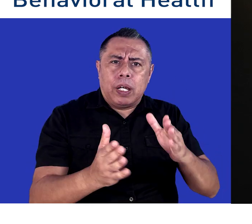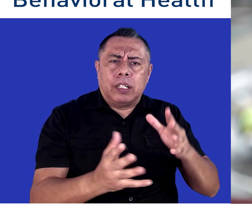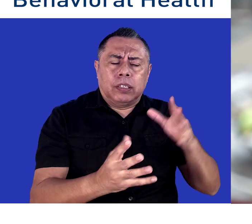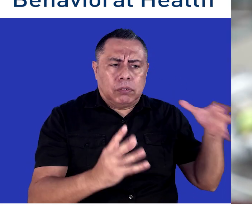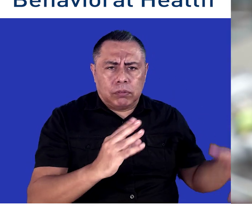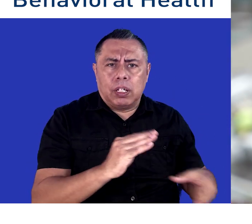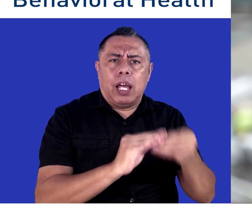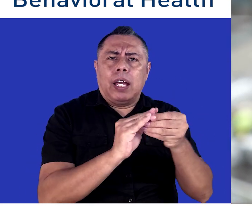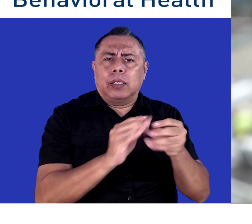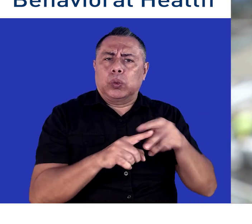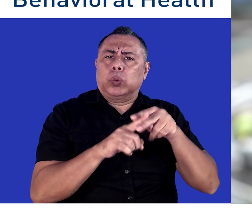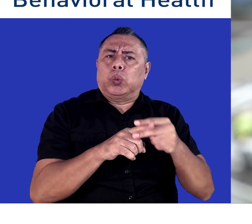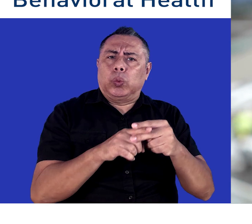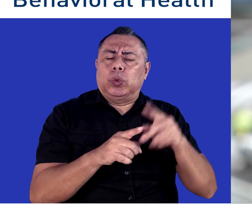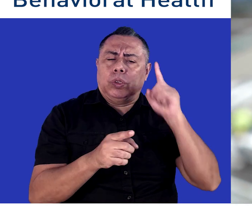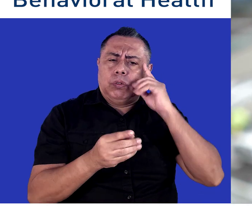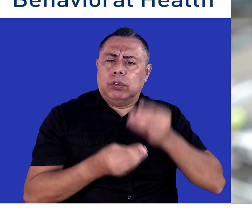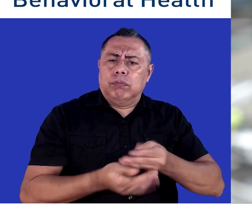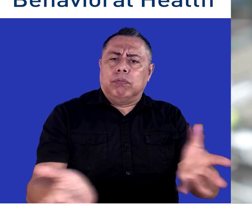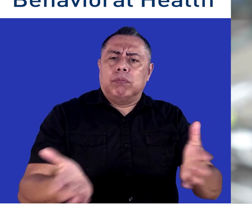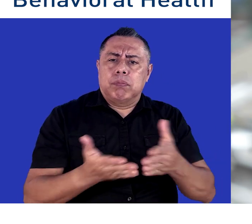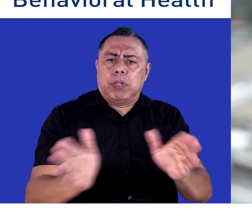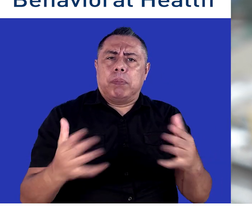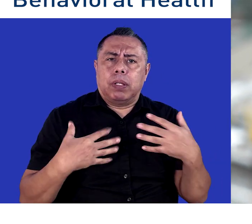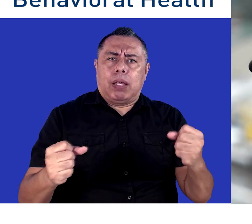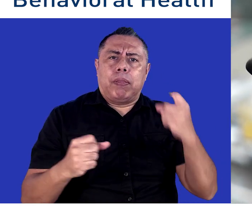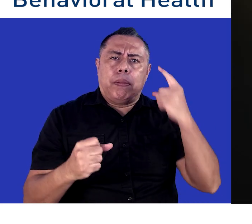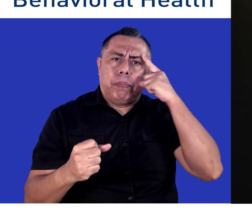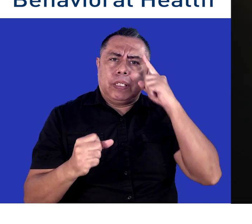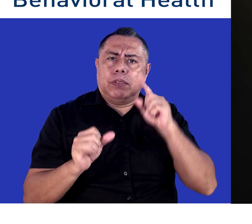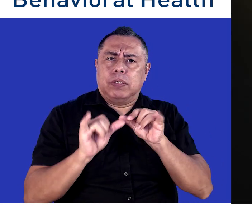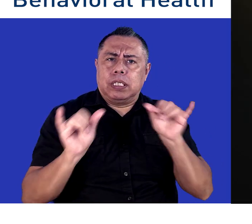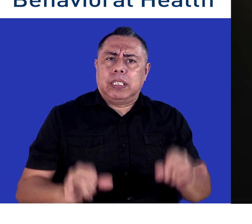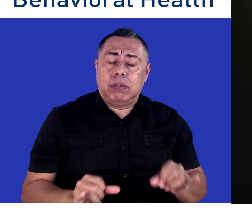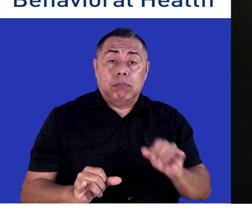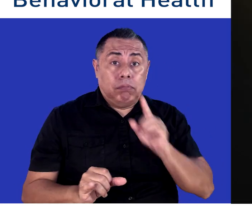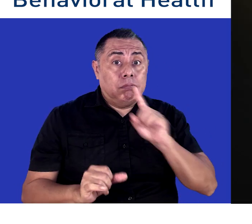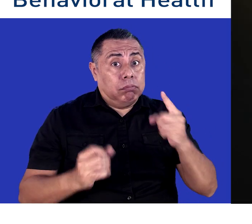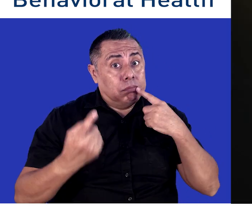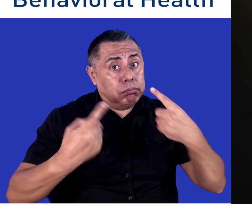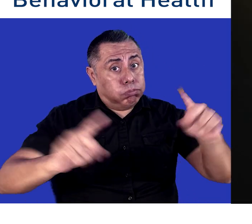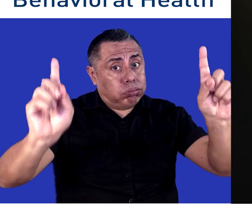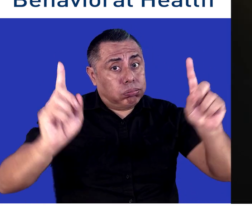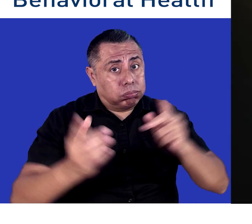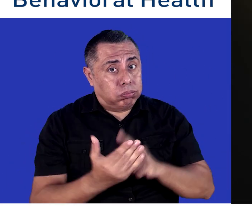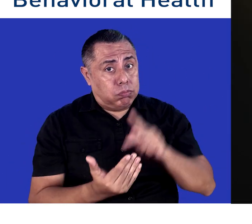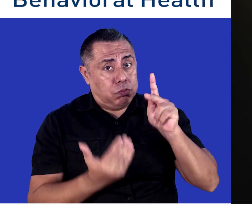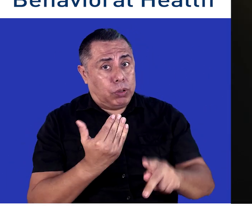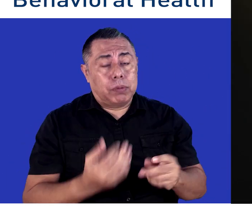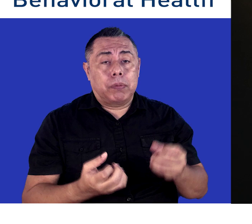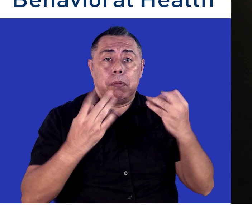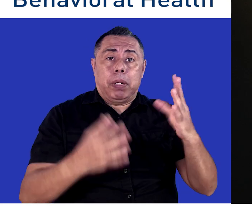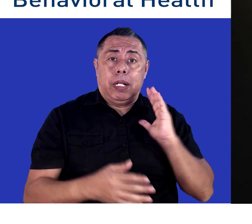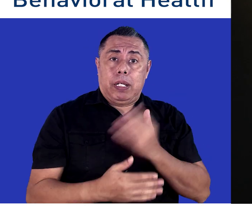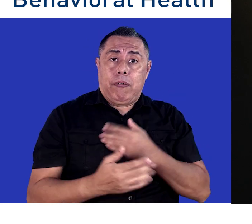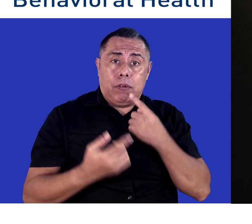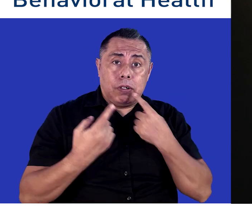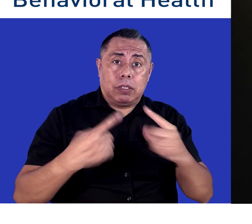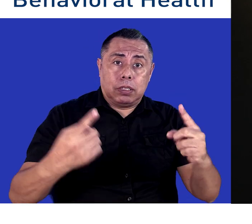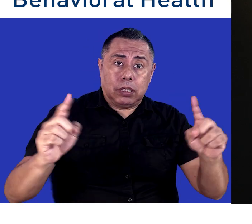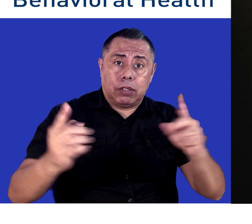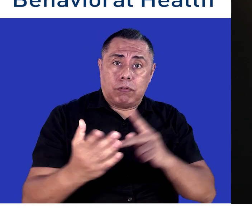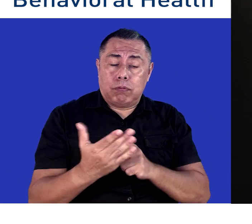health tools into the public mental health service system and was a resounding success. Many of the